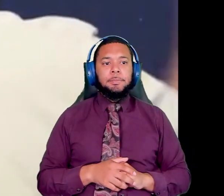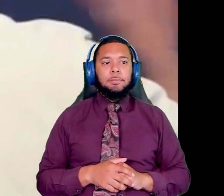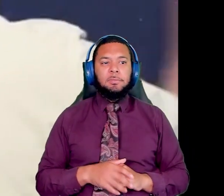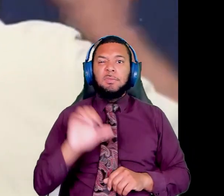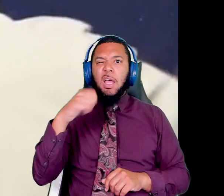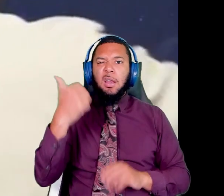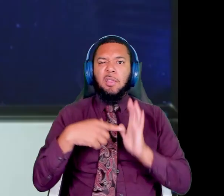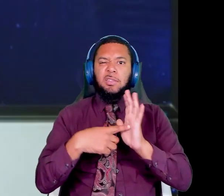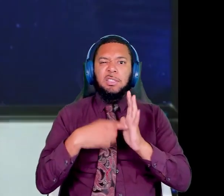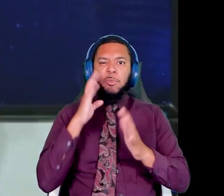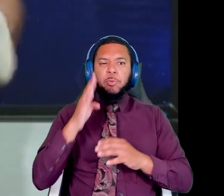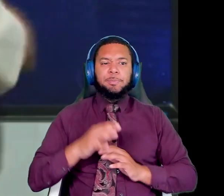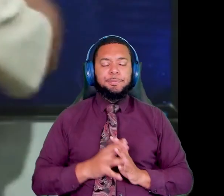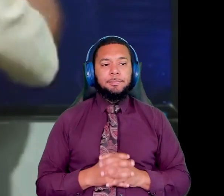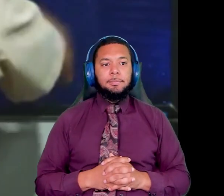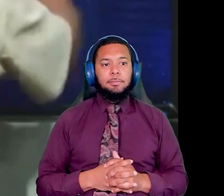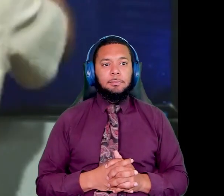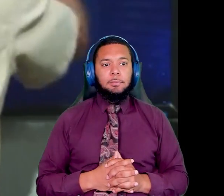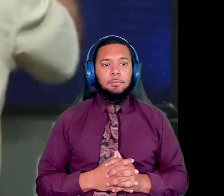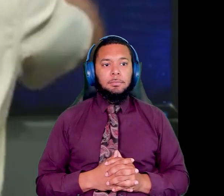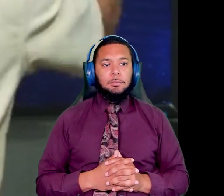quick example.